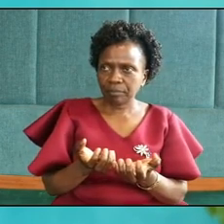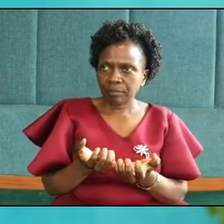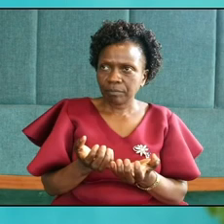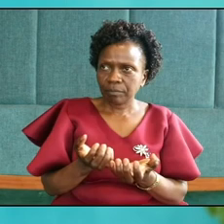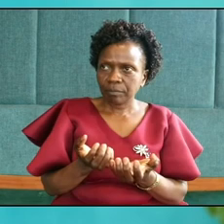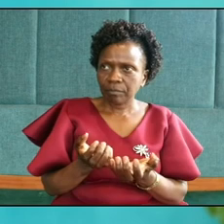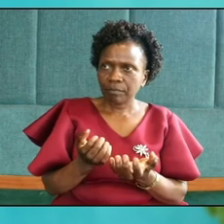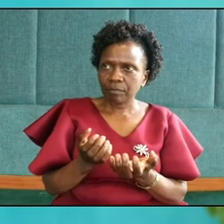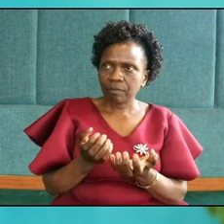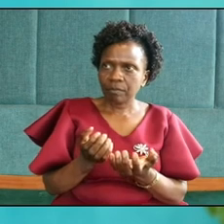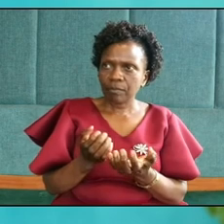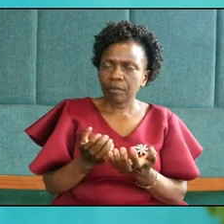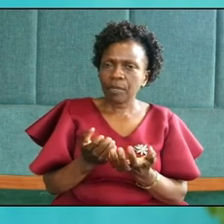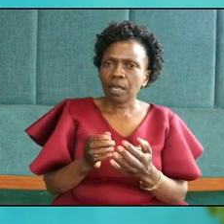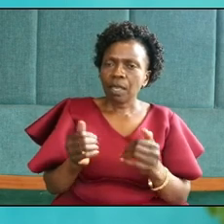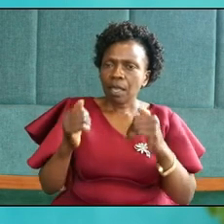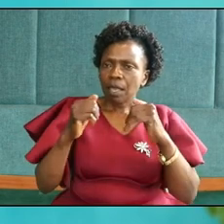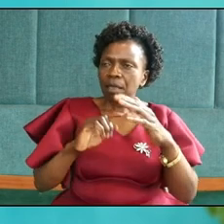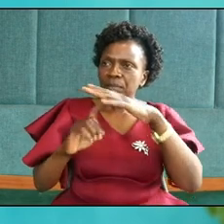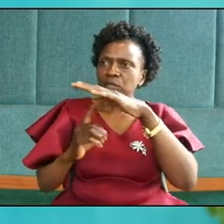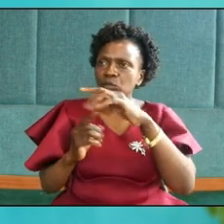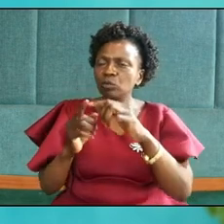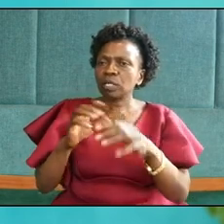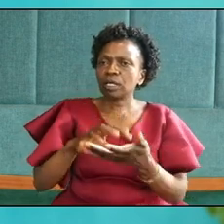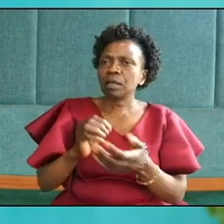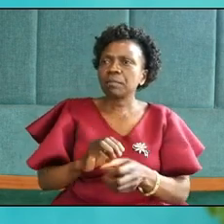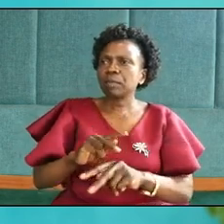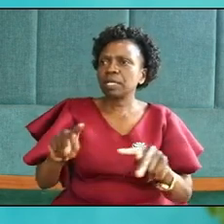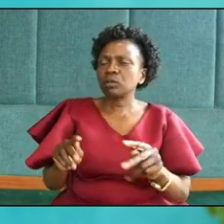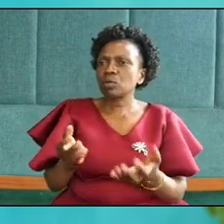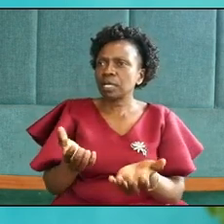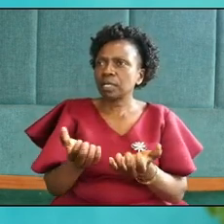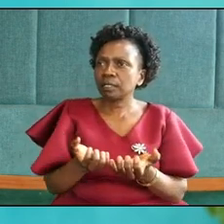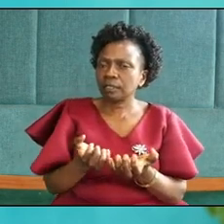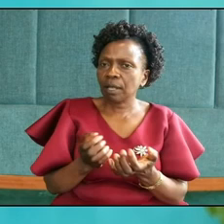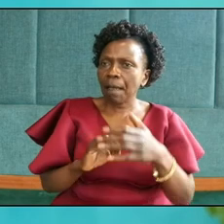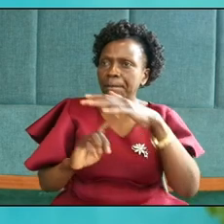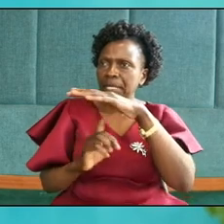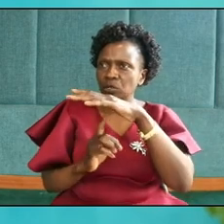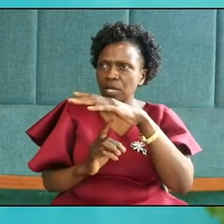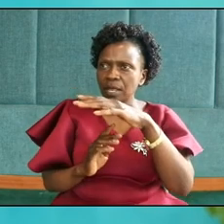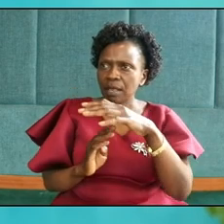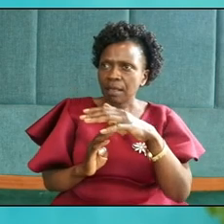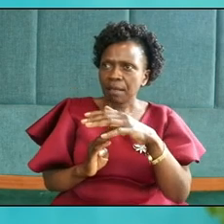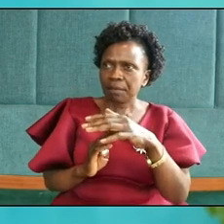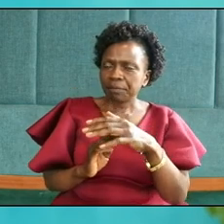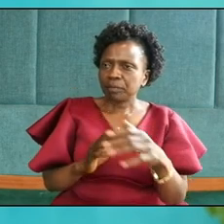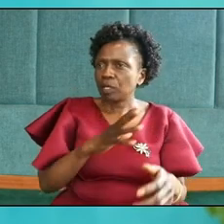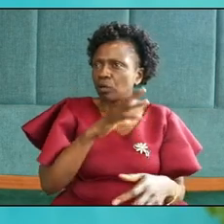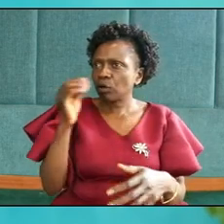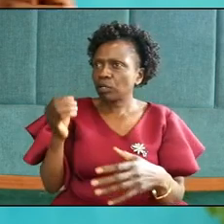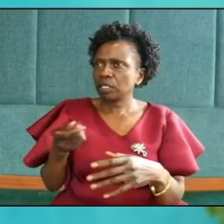world. We need a ministry in the marketplace. We need a ministry piped in the